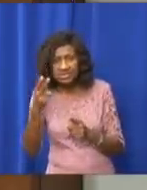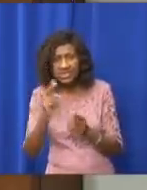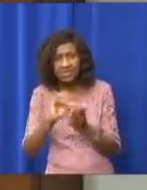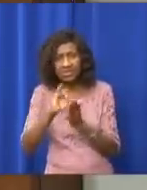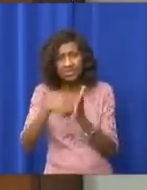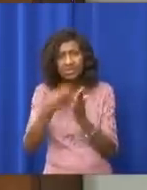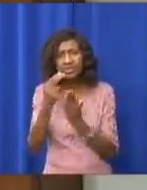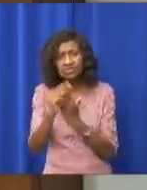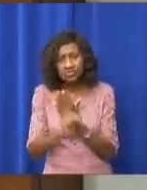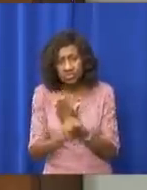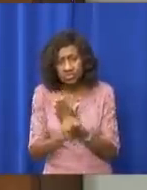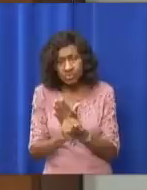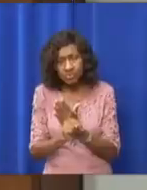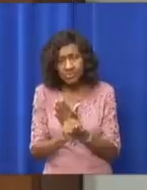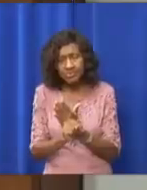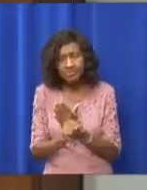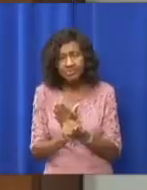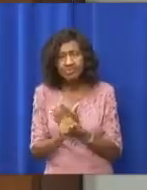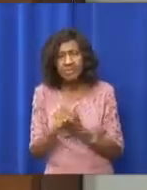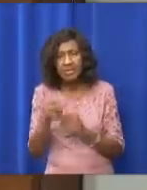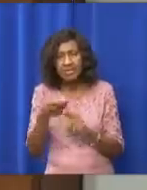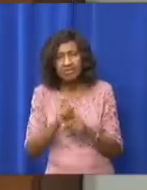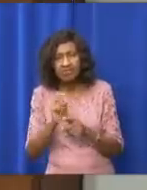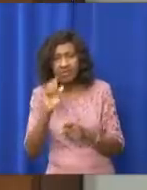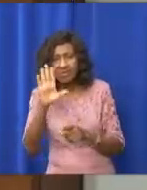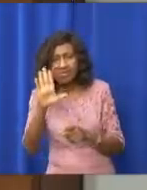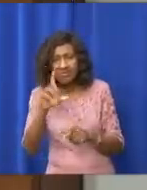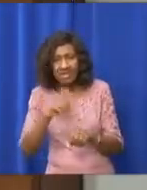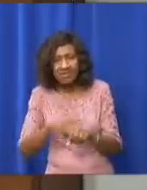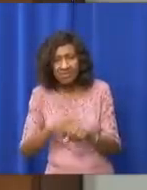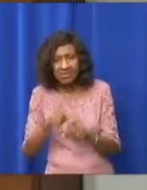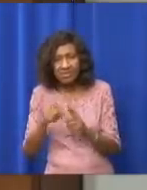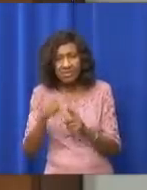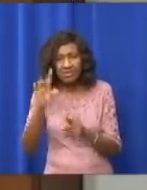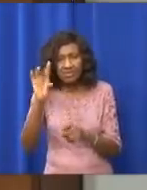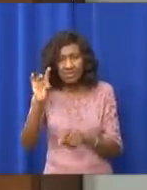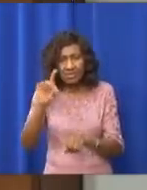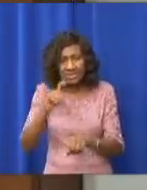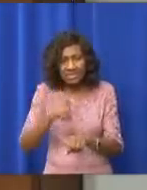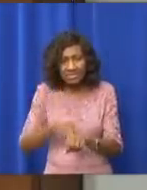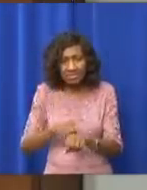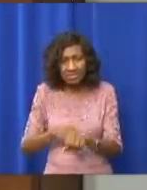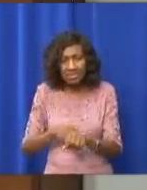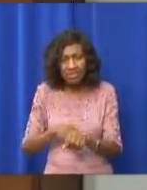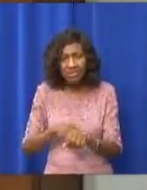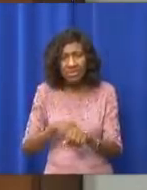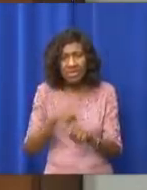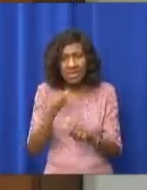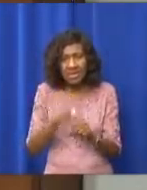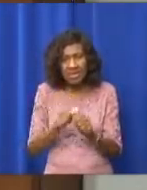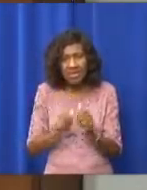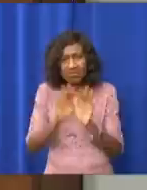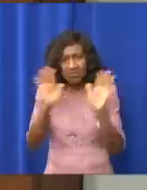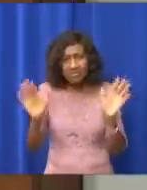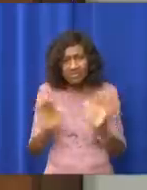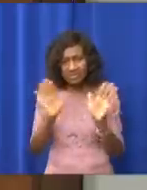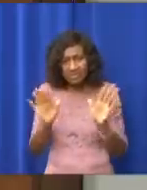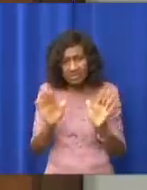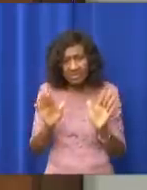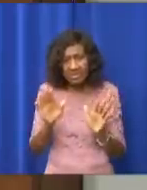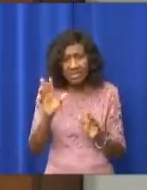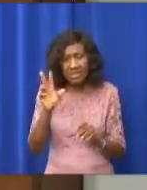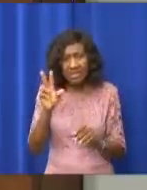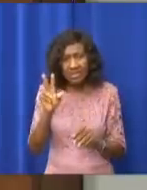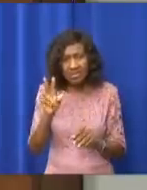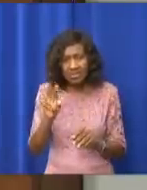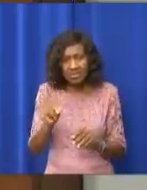or full lockdown between the hours of 5 a.m. and 8 p.m. Each Sunday during the curfew period, save there will be no